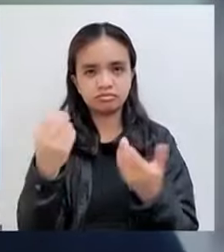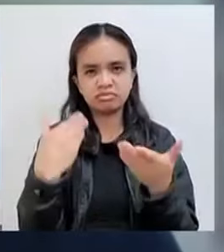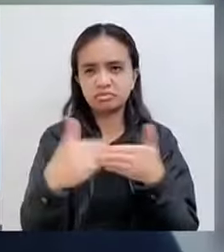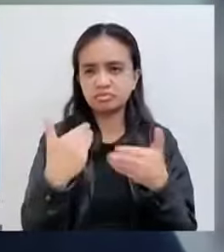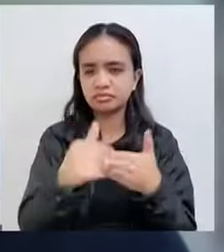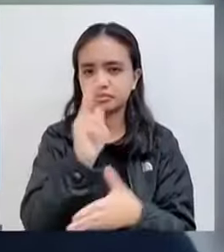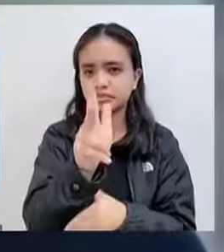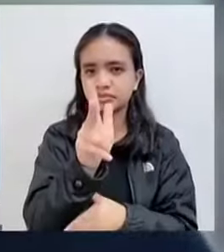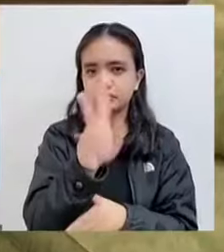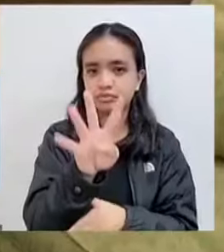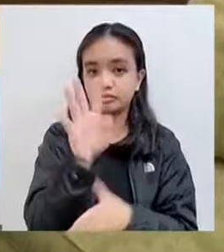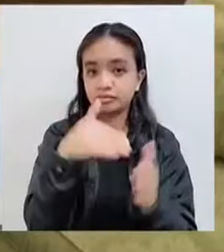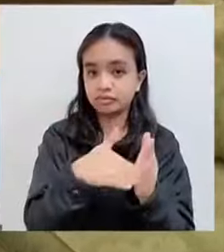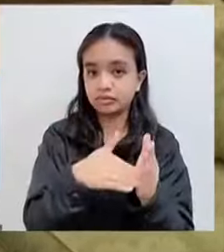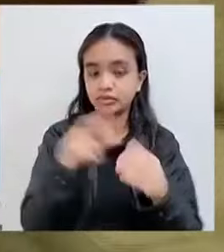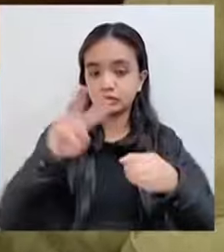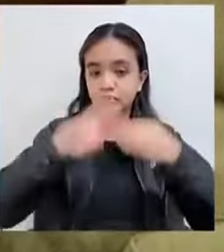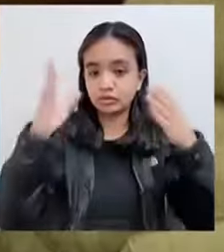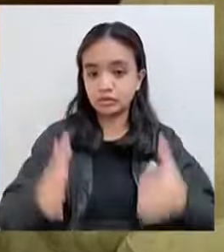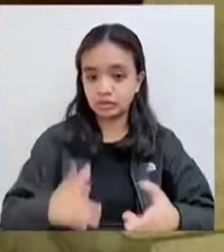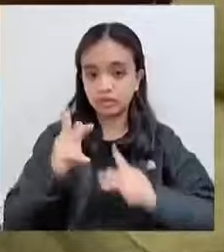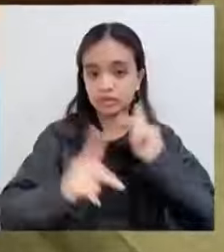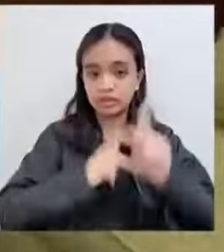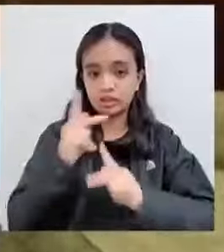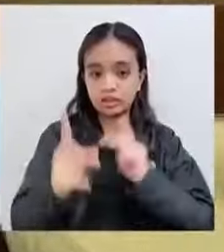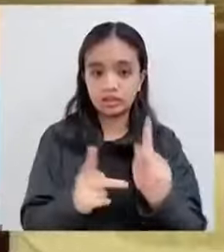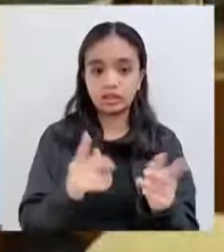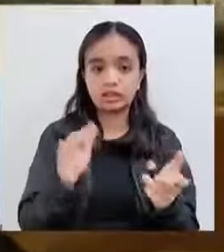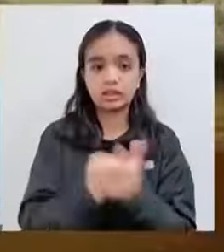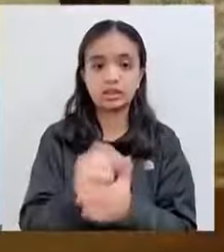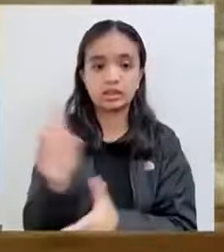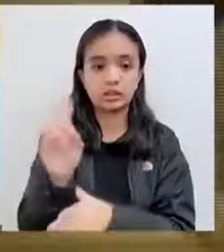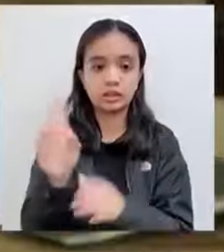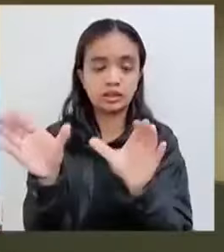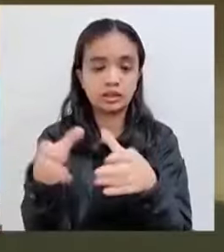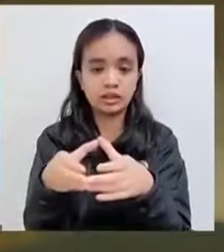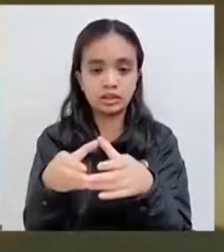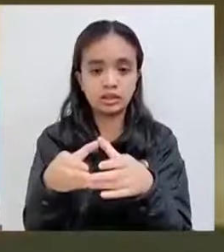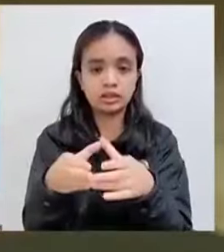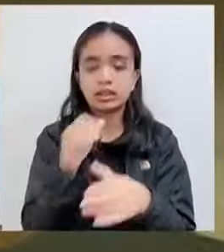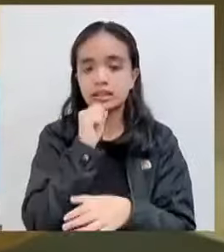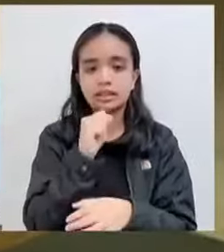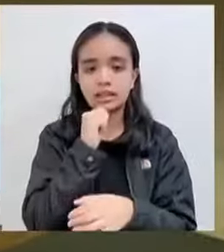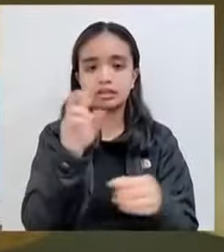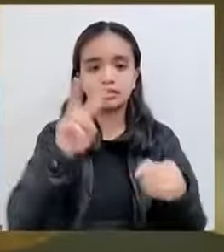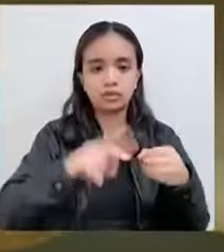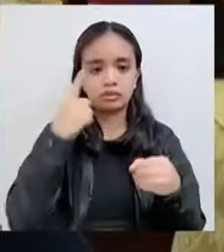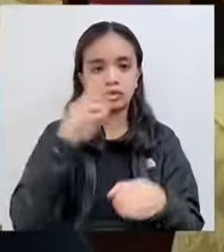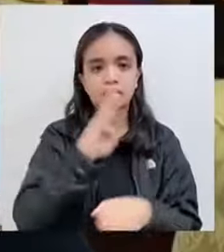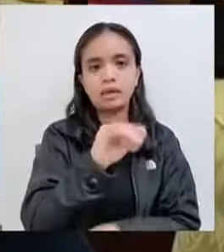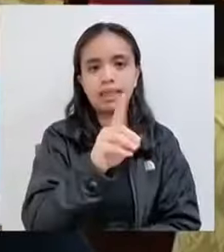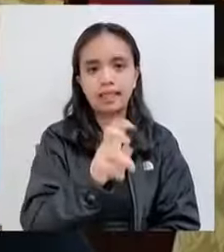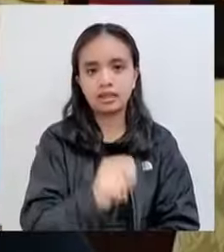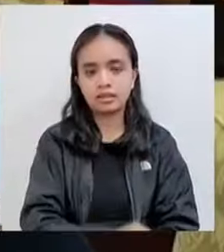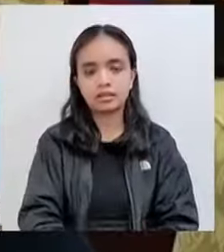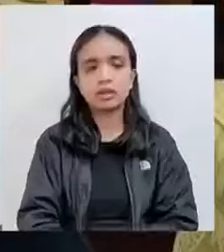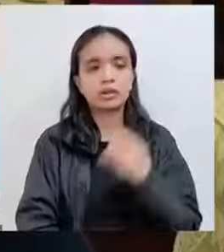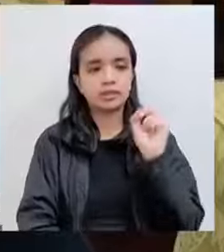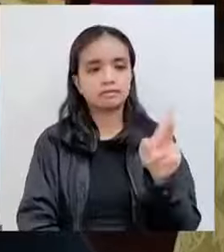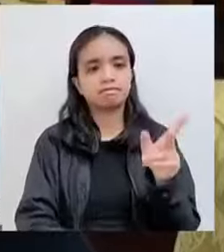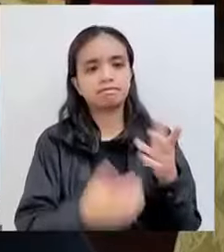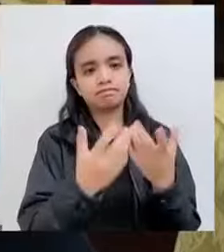voters, voted uncommitted in that Democratic primary instead of voting for Biden. All right, we're going to have to leave it at that.